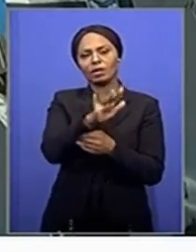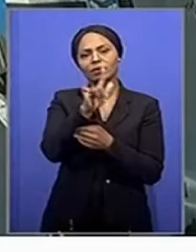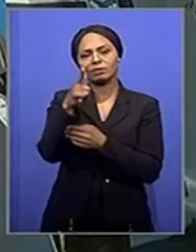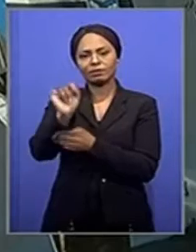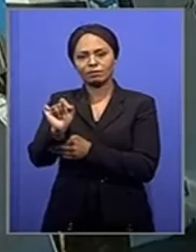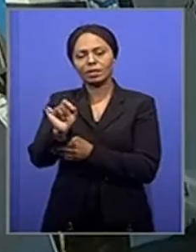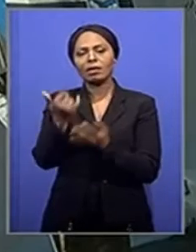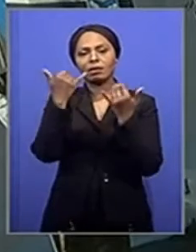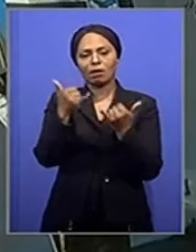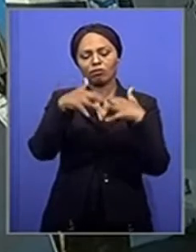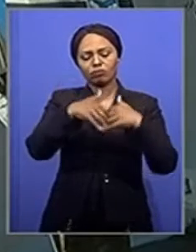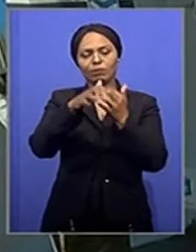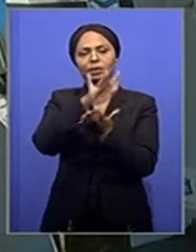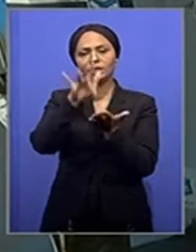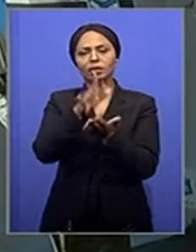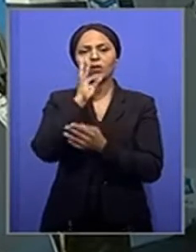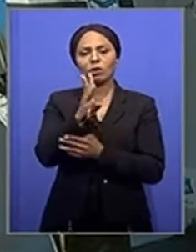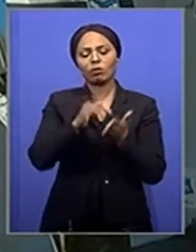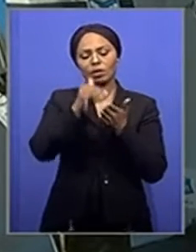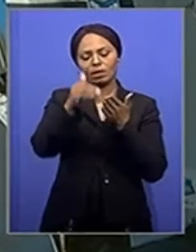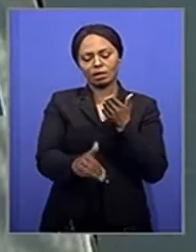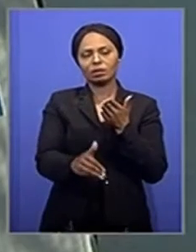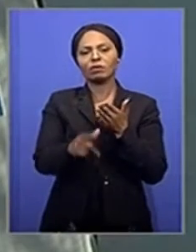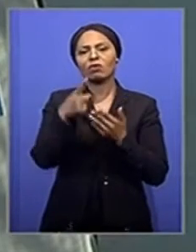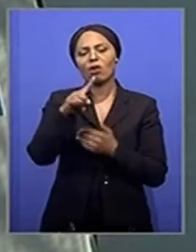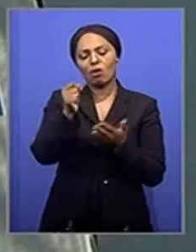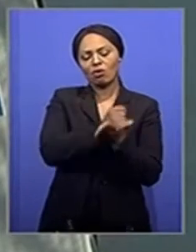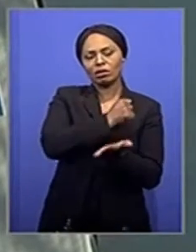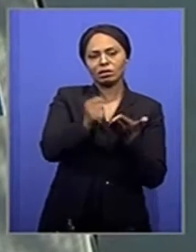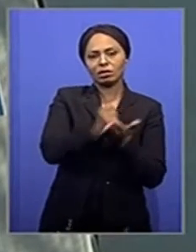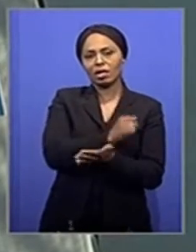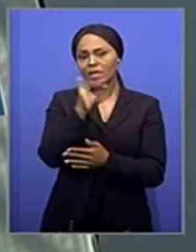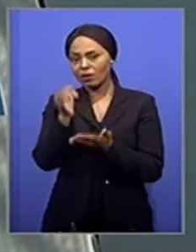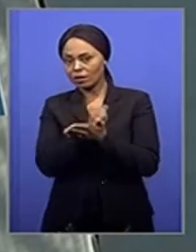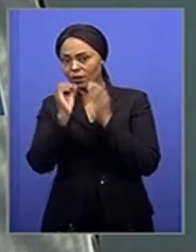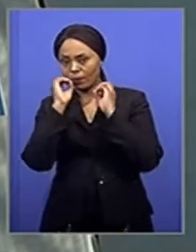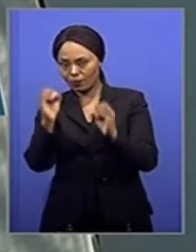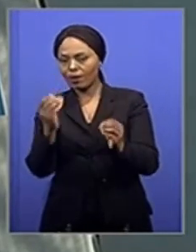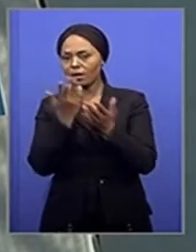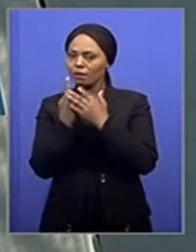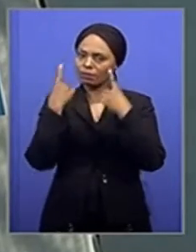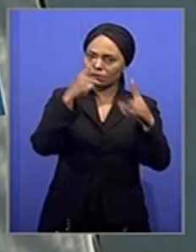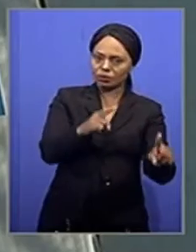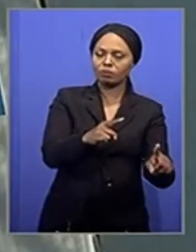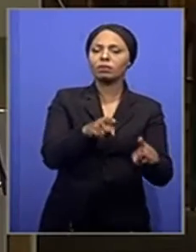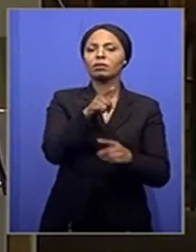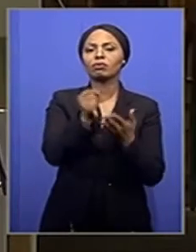1,570 mo mafelong a beke go dumelela bao ba sego ba ingwadišetša dikgetho go ingwadiša. Go fihla ga bjalo batho